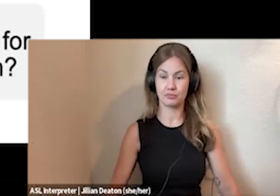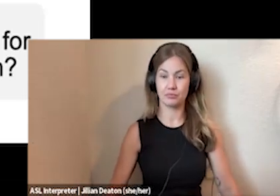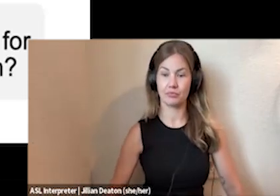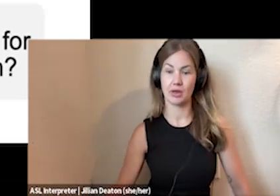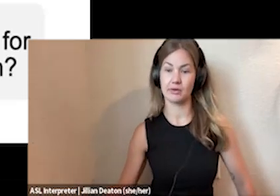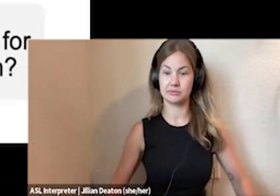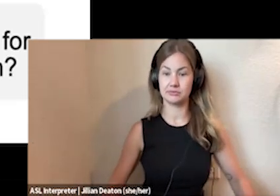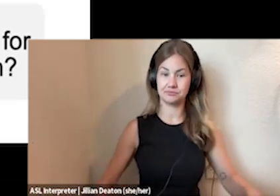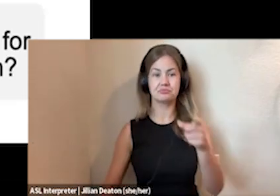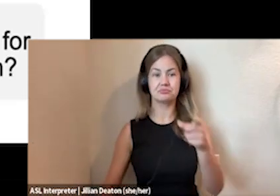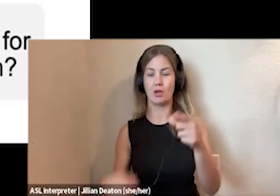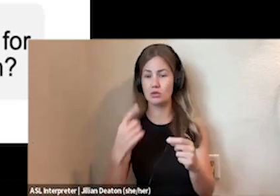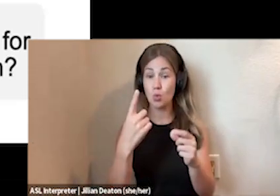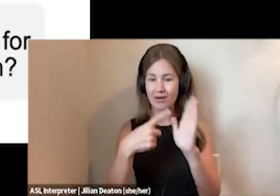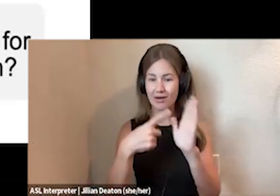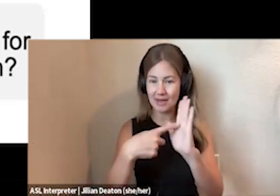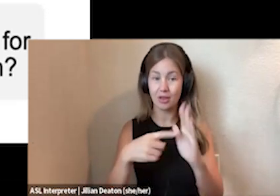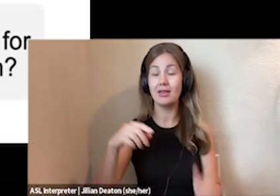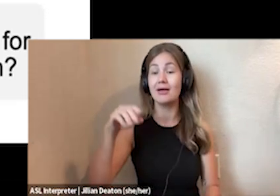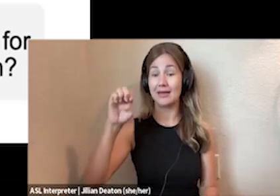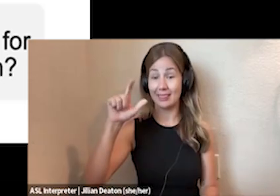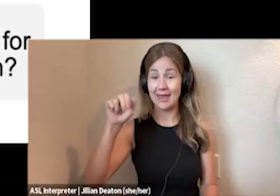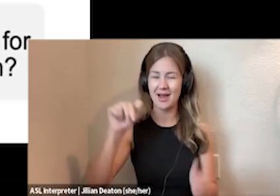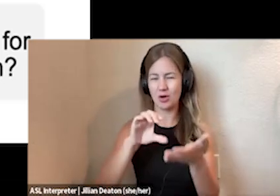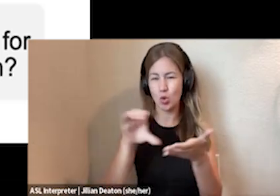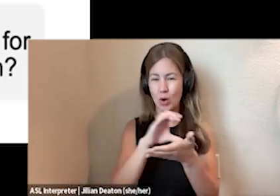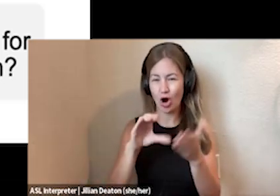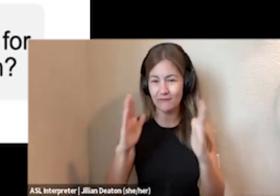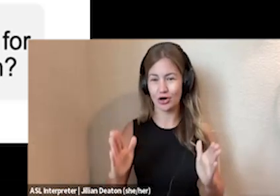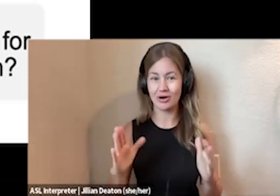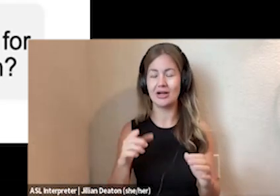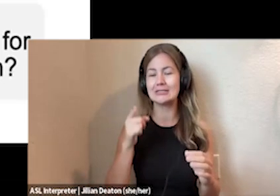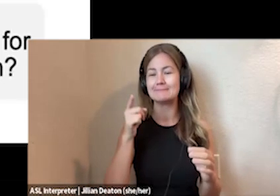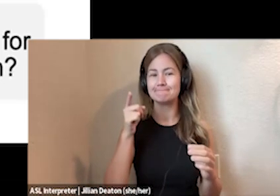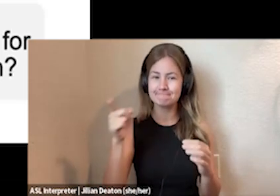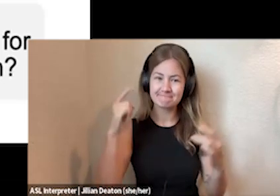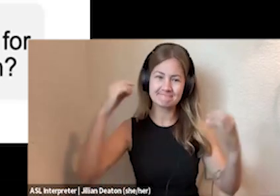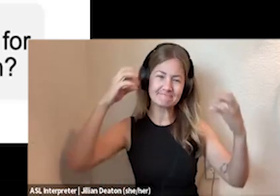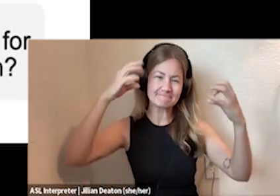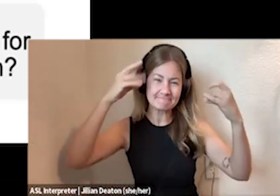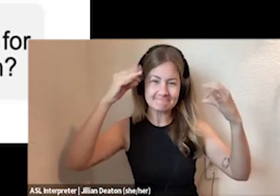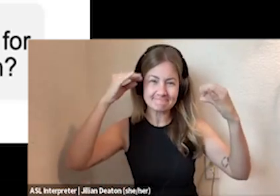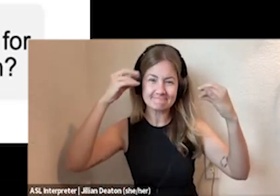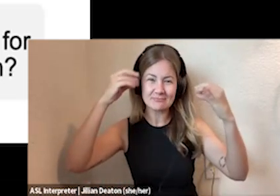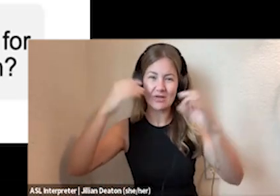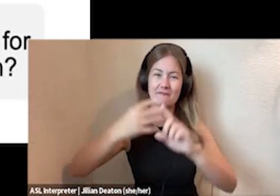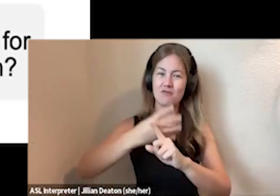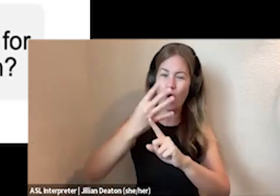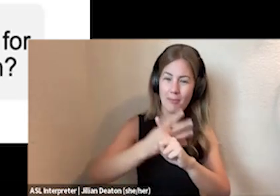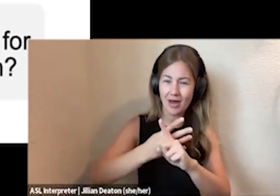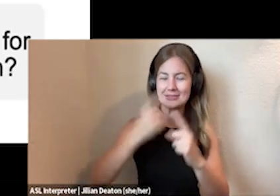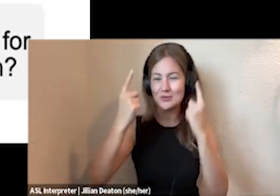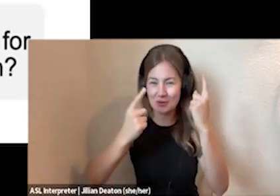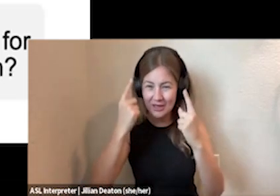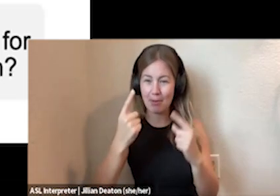But a choreographer, Elena, spent 4 months thinking about an idea that refused to come